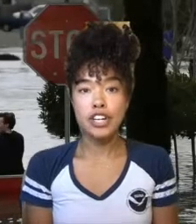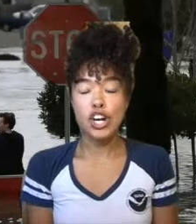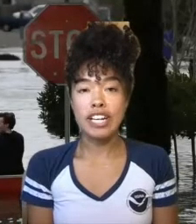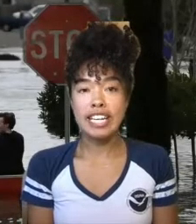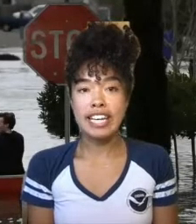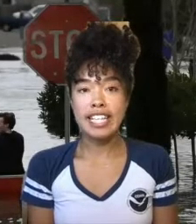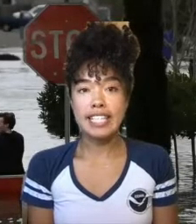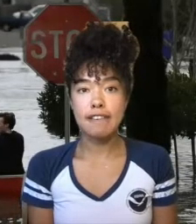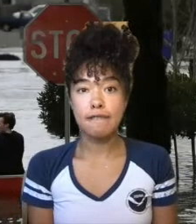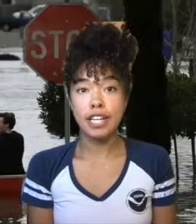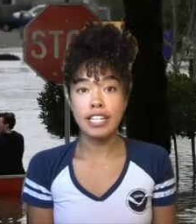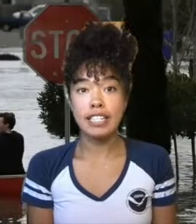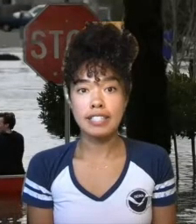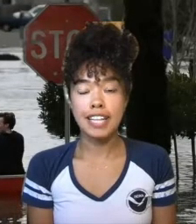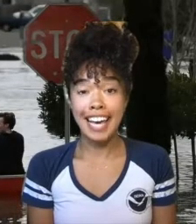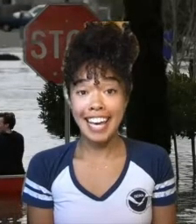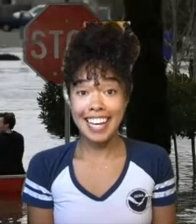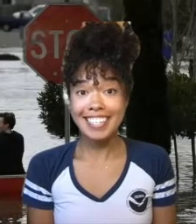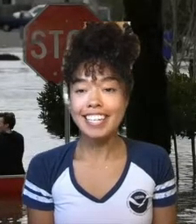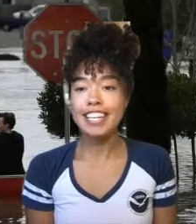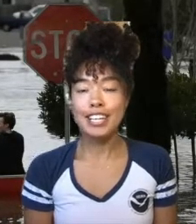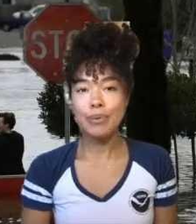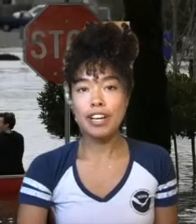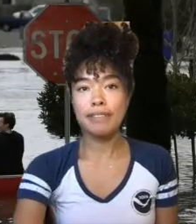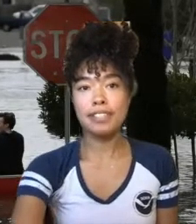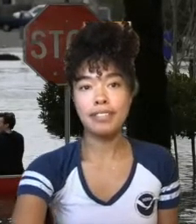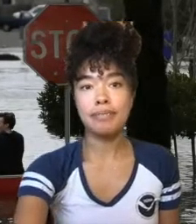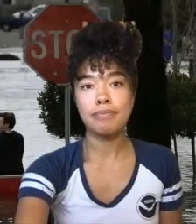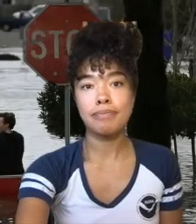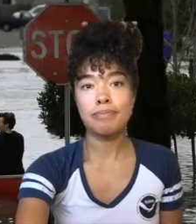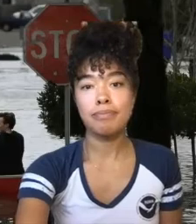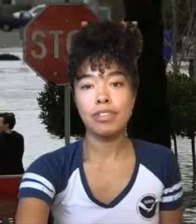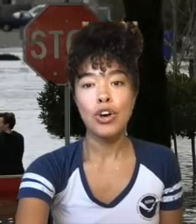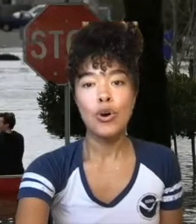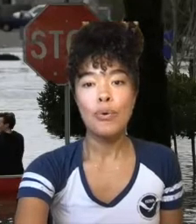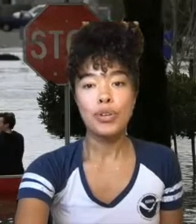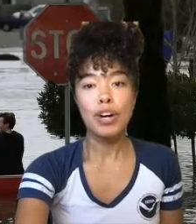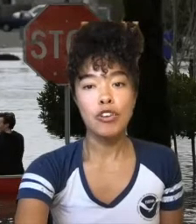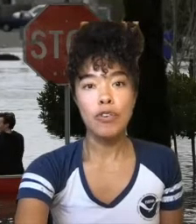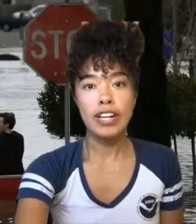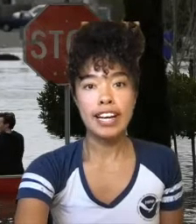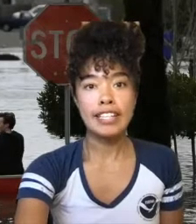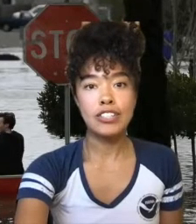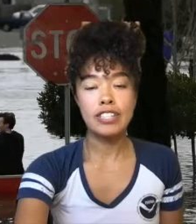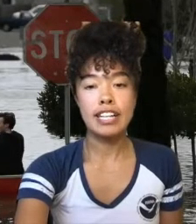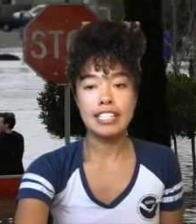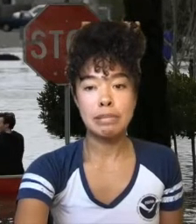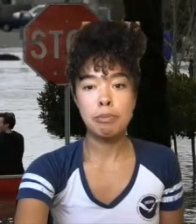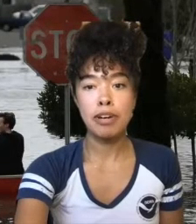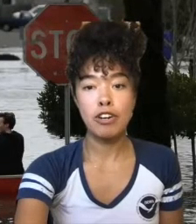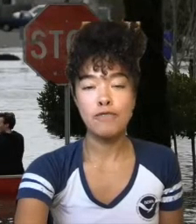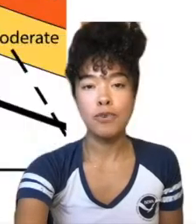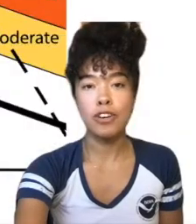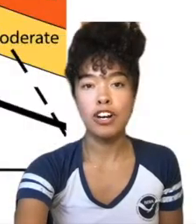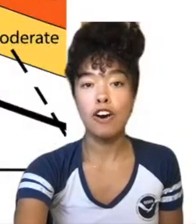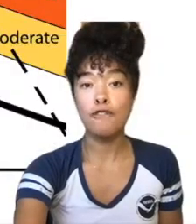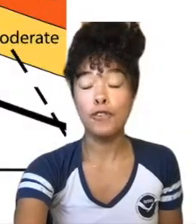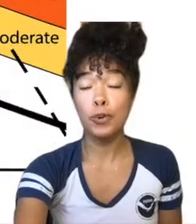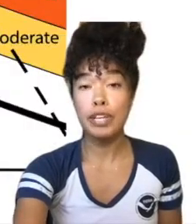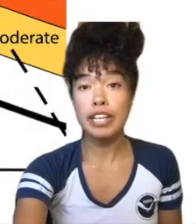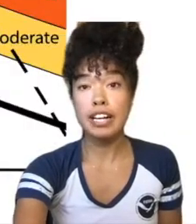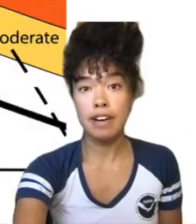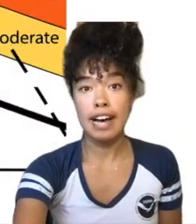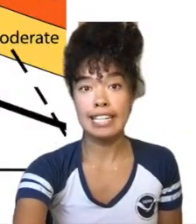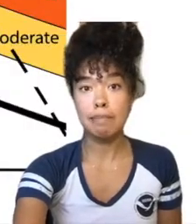wildfires, hurricanes, floods, and heat waves. When the weather forecaster tells us prepare for a